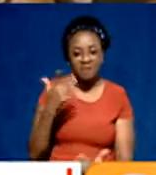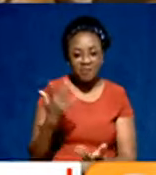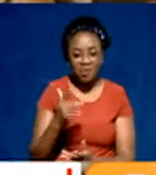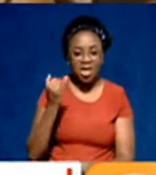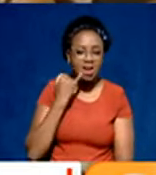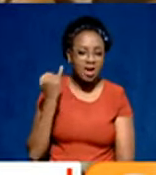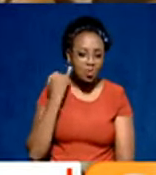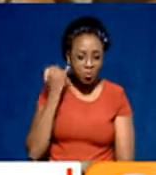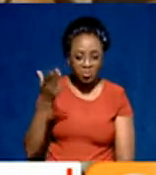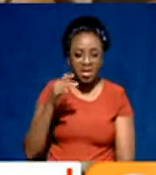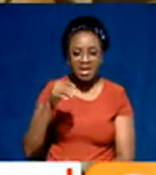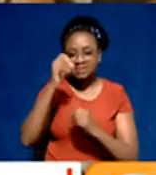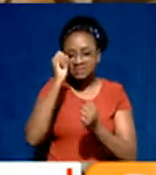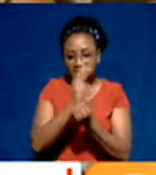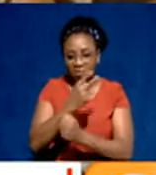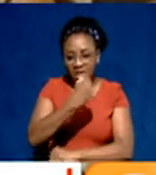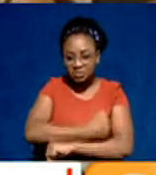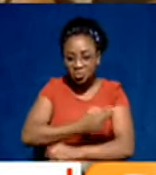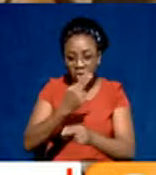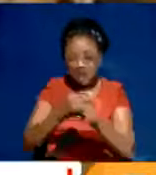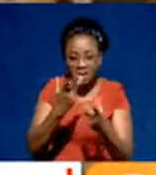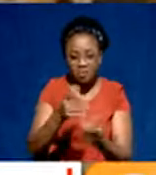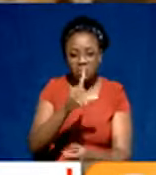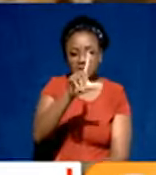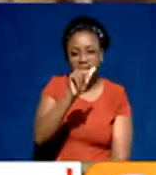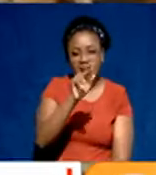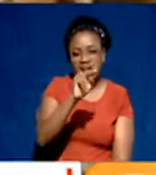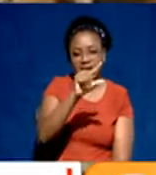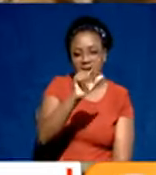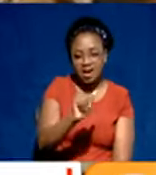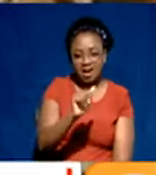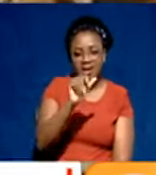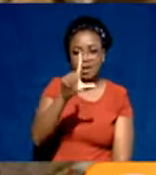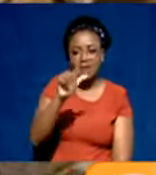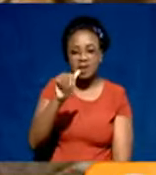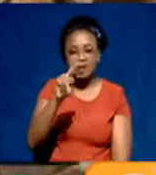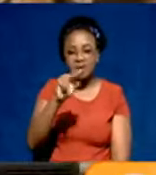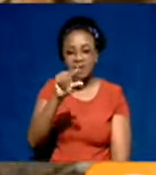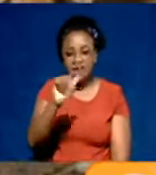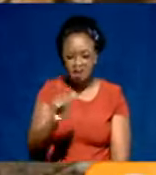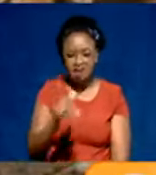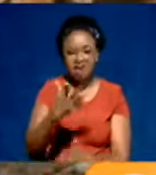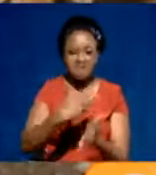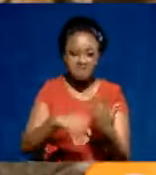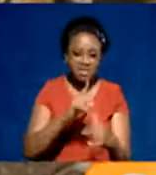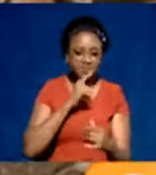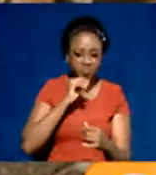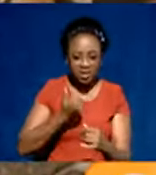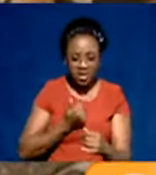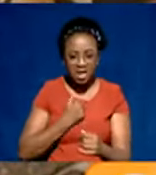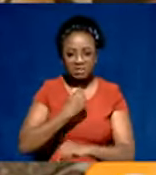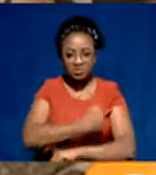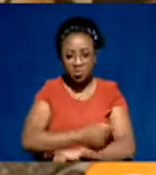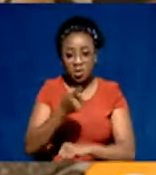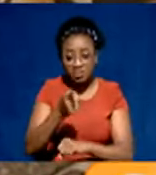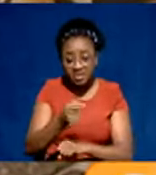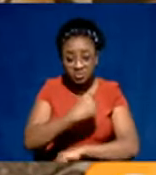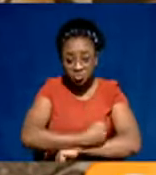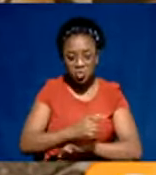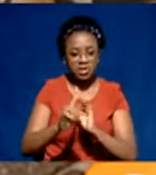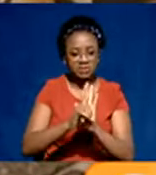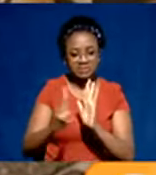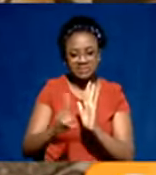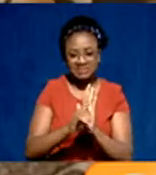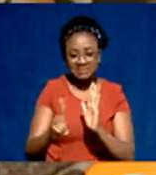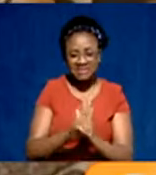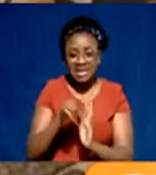Nakuru, ambayo ni sub-county school, mixed day school. My school has been producing A's